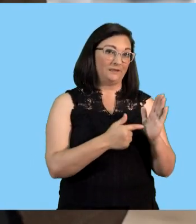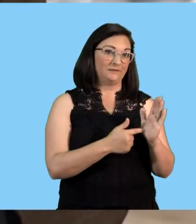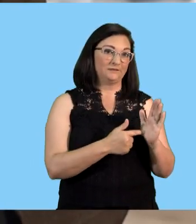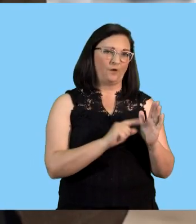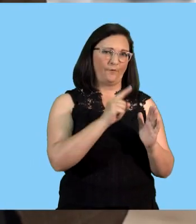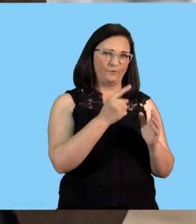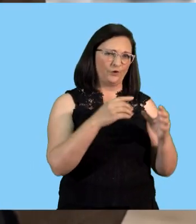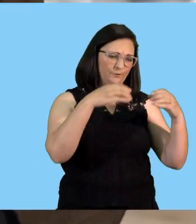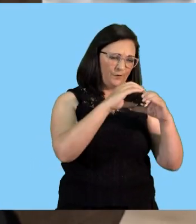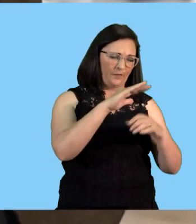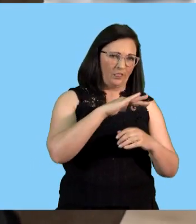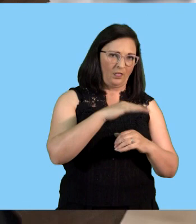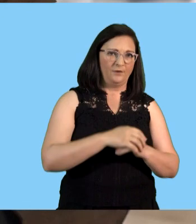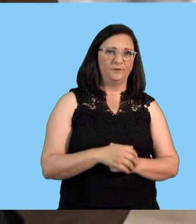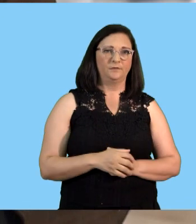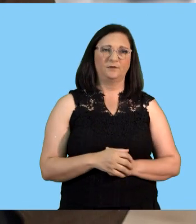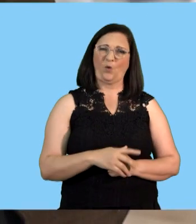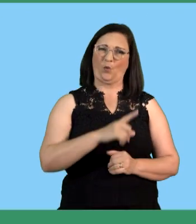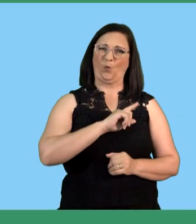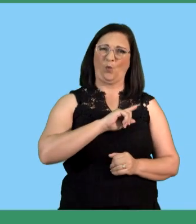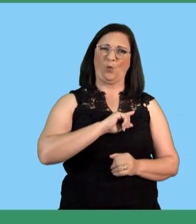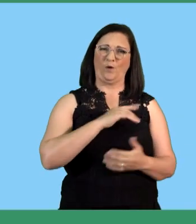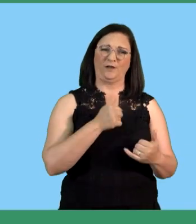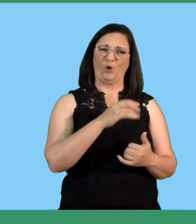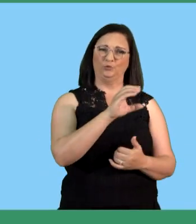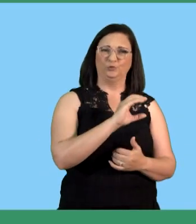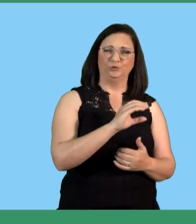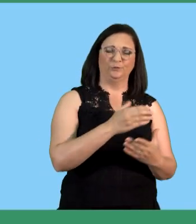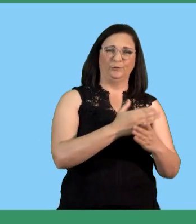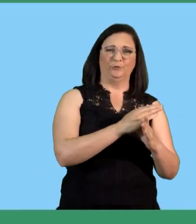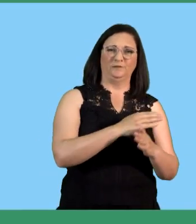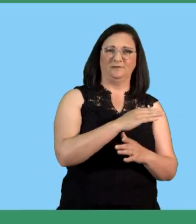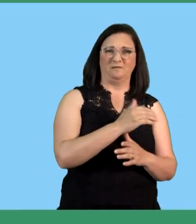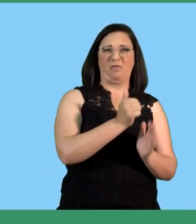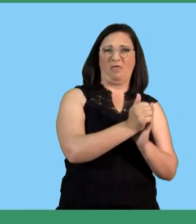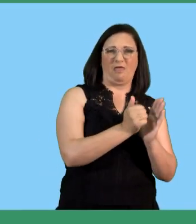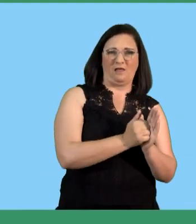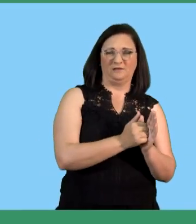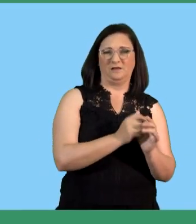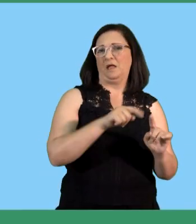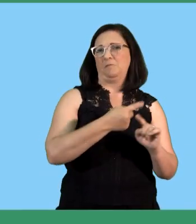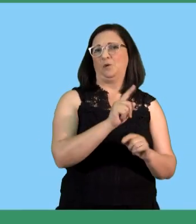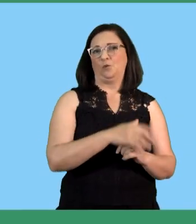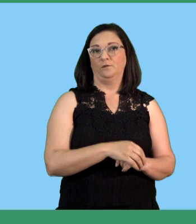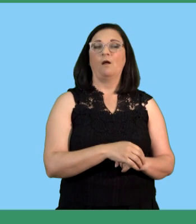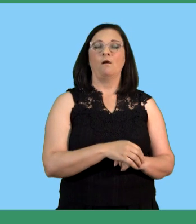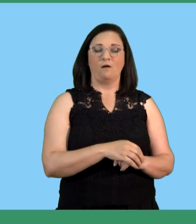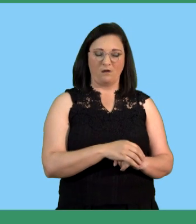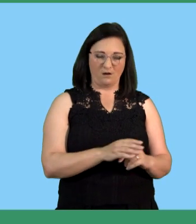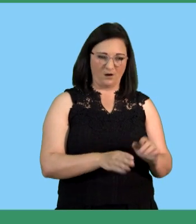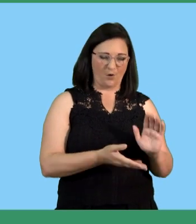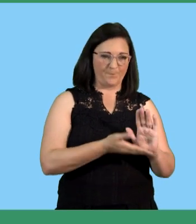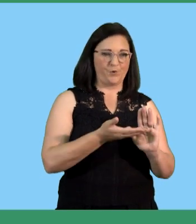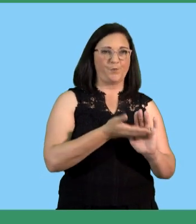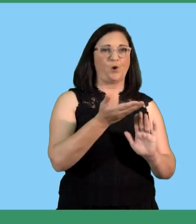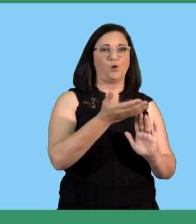Act, which is the first focus area. Why the Consumer Protection Act? What is it all about? Right, it promotes